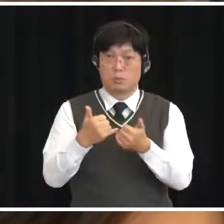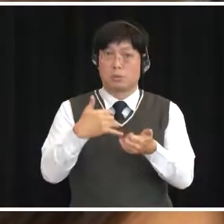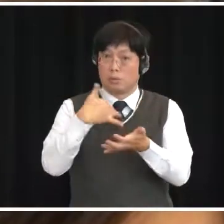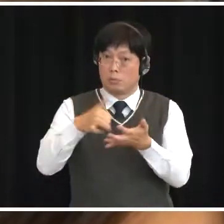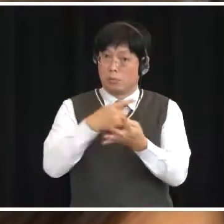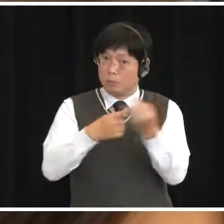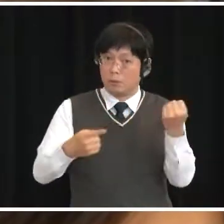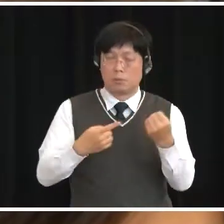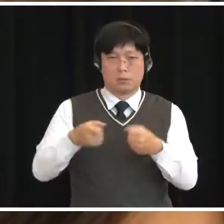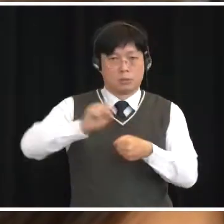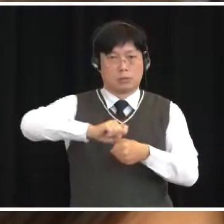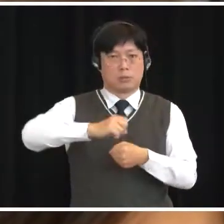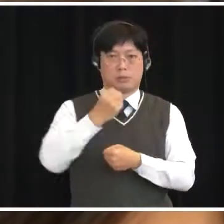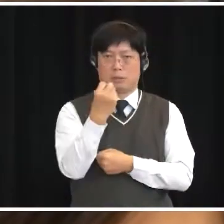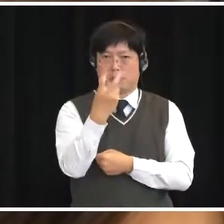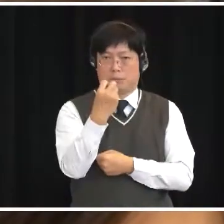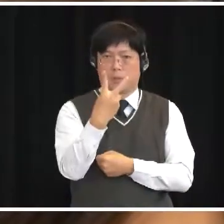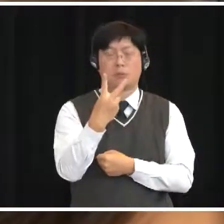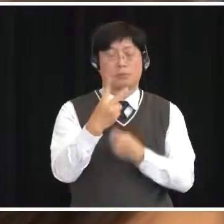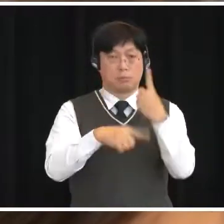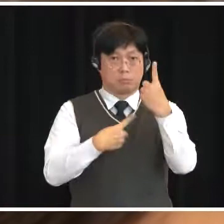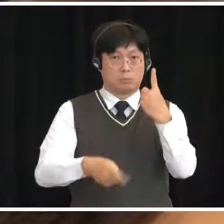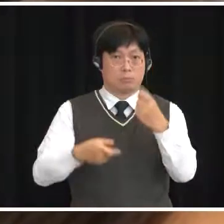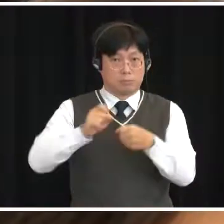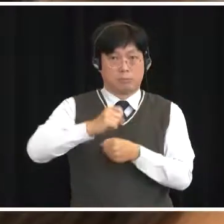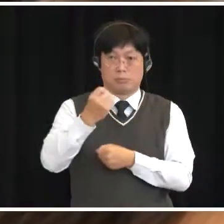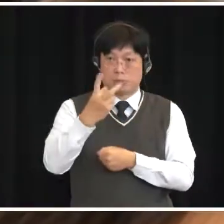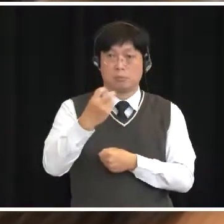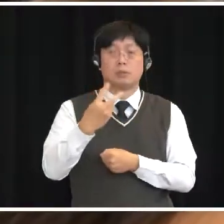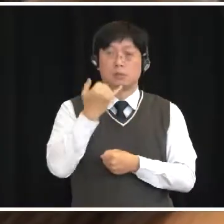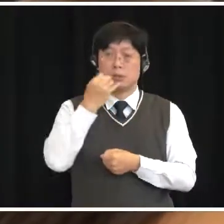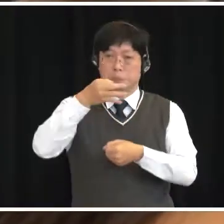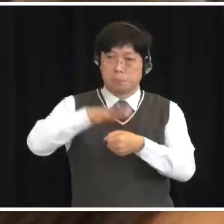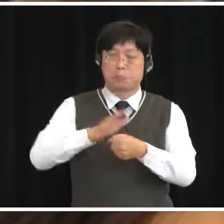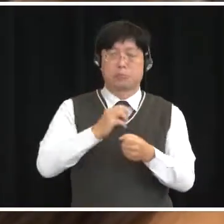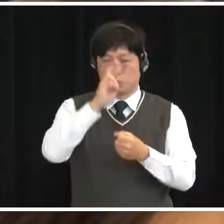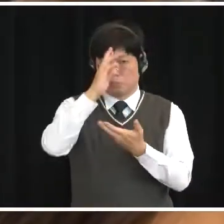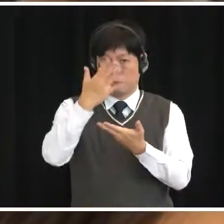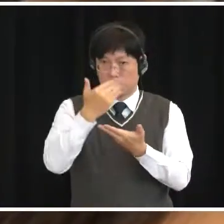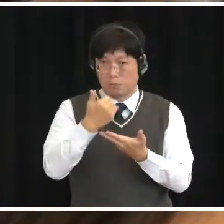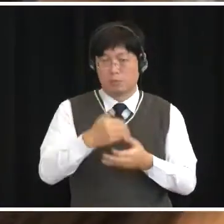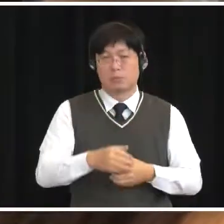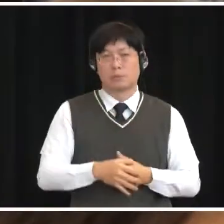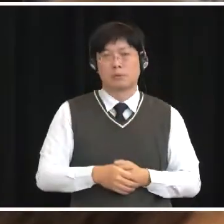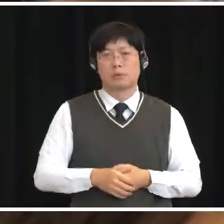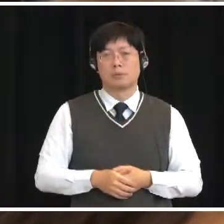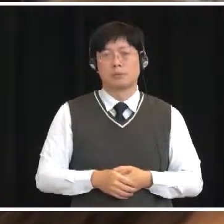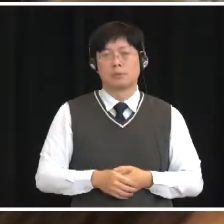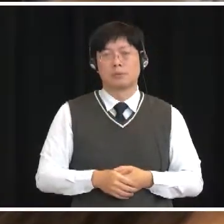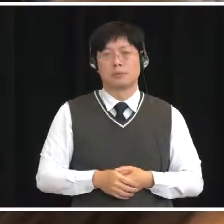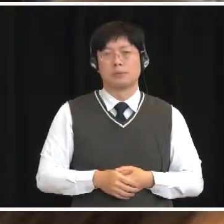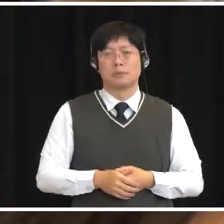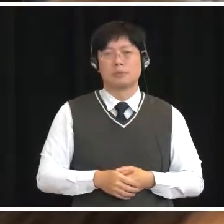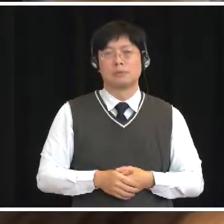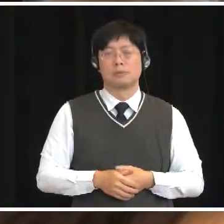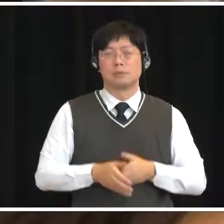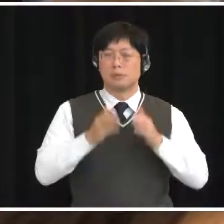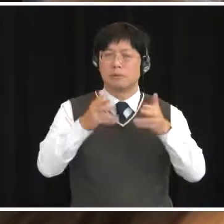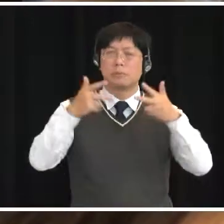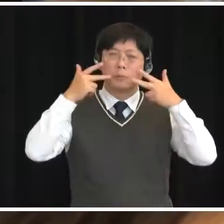workers at the rural schools, and more grants and subsidies are